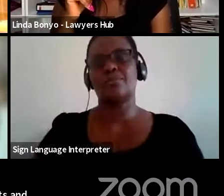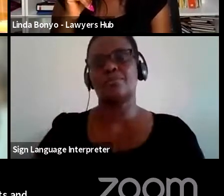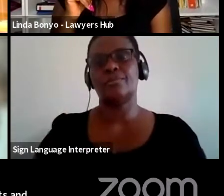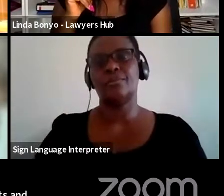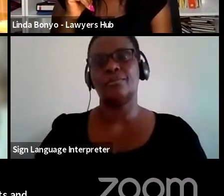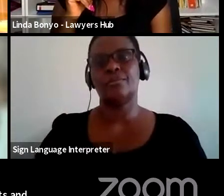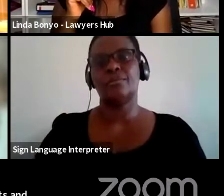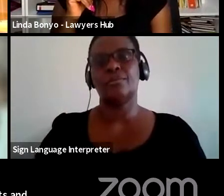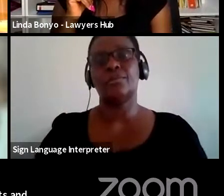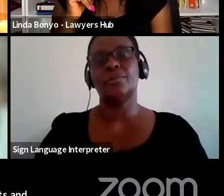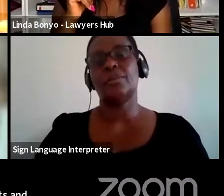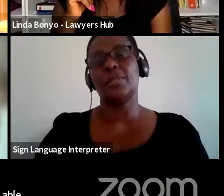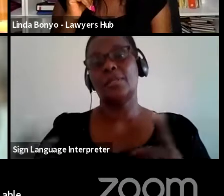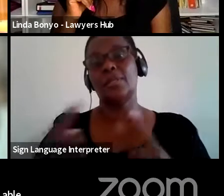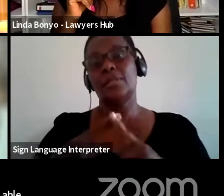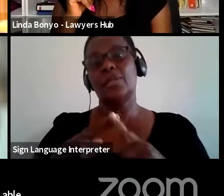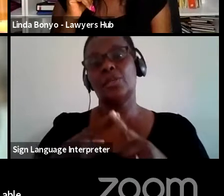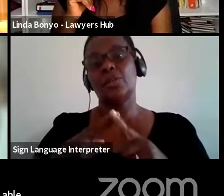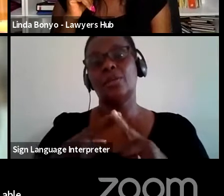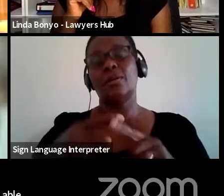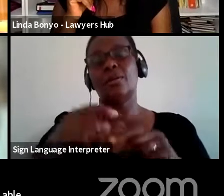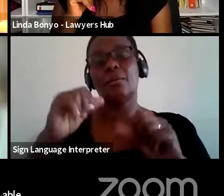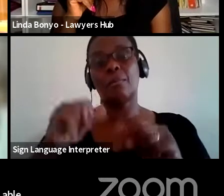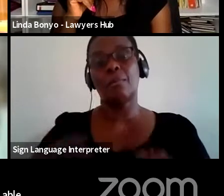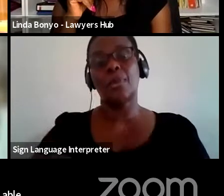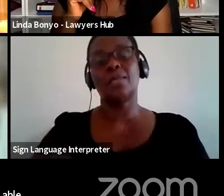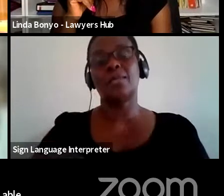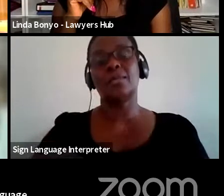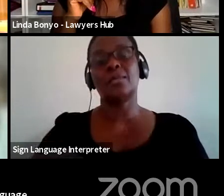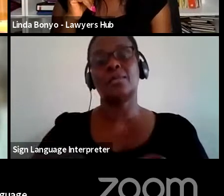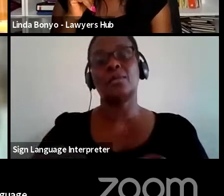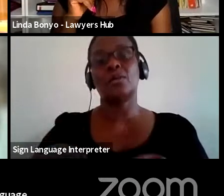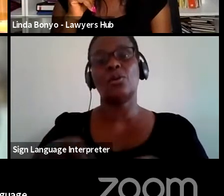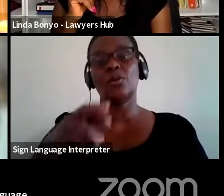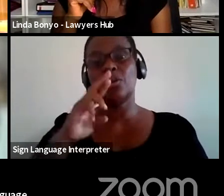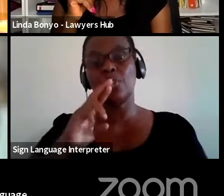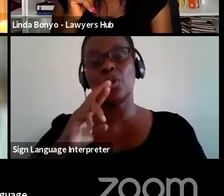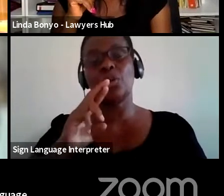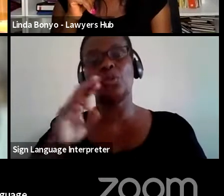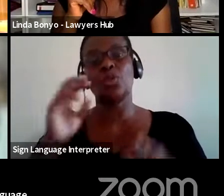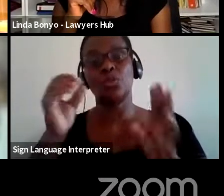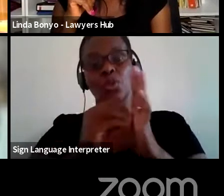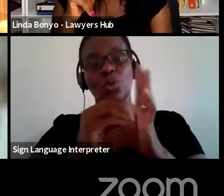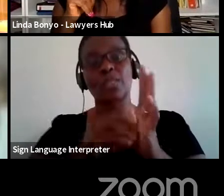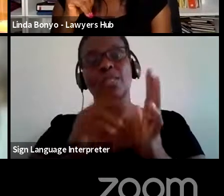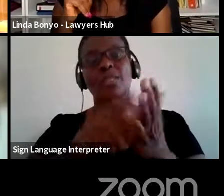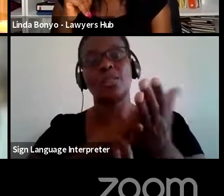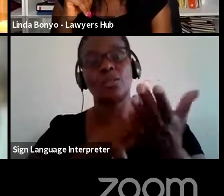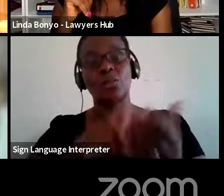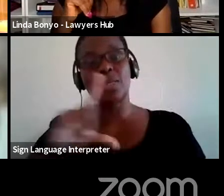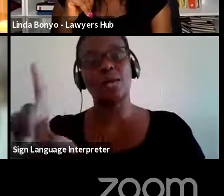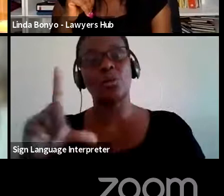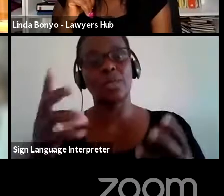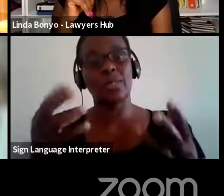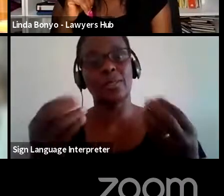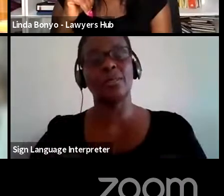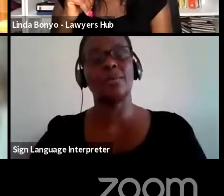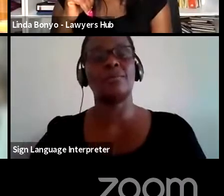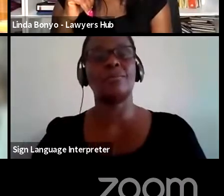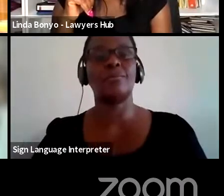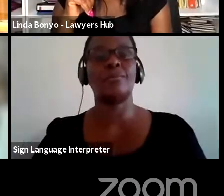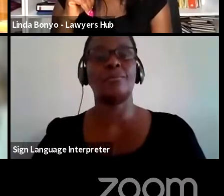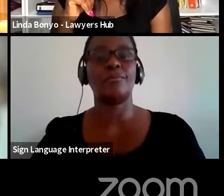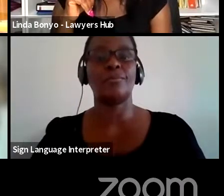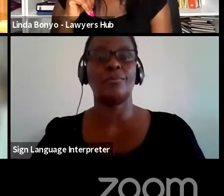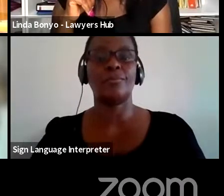able to respond to notices and lodge appeal in a language they feel comfortable communicating in. Further to this, it was suggested that policy should